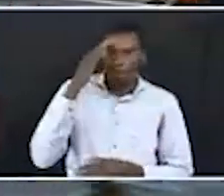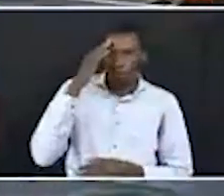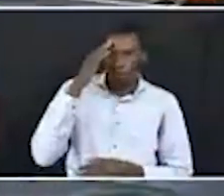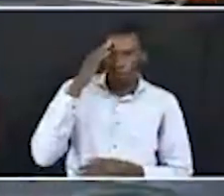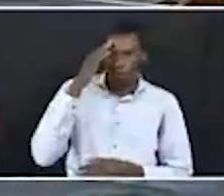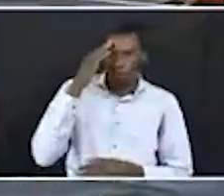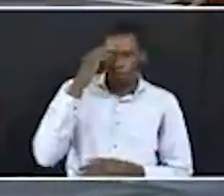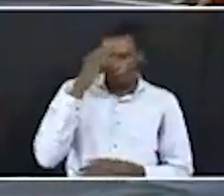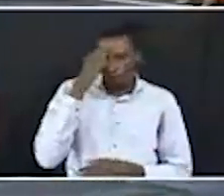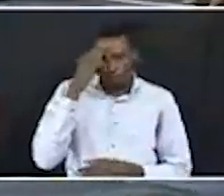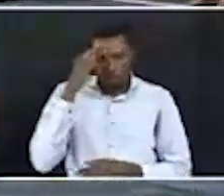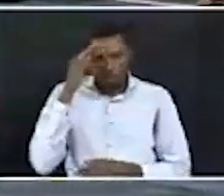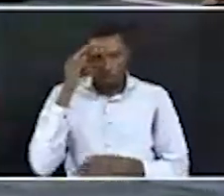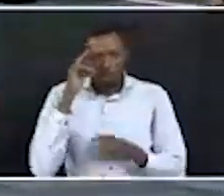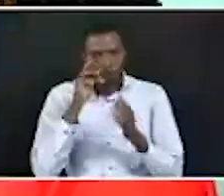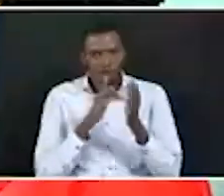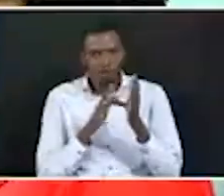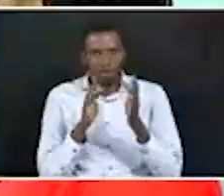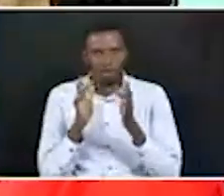me so.